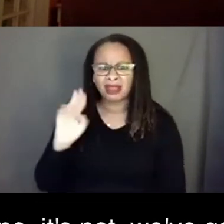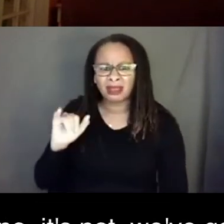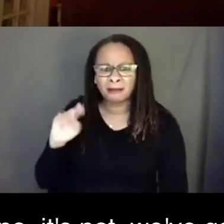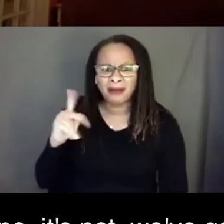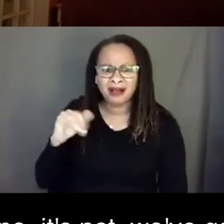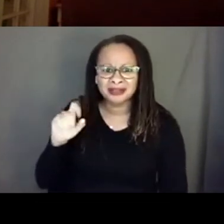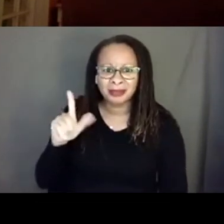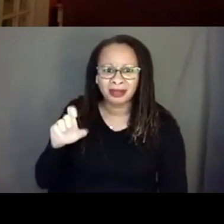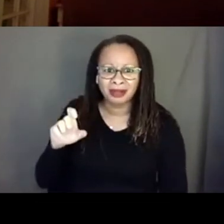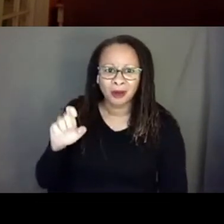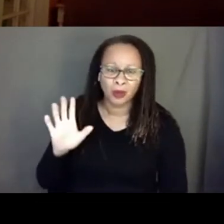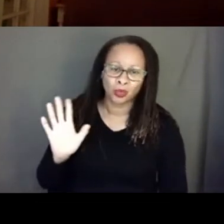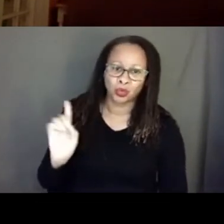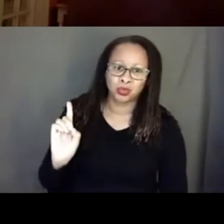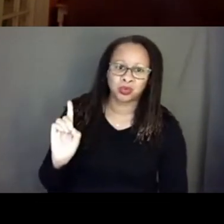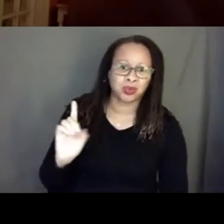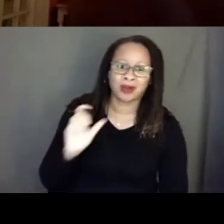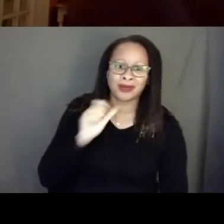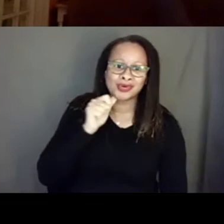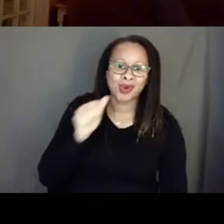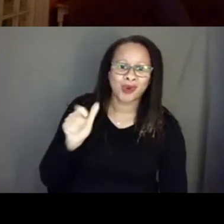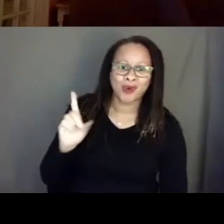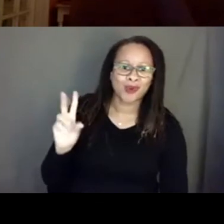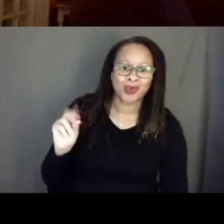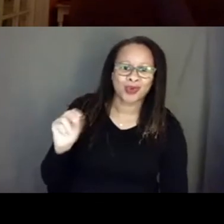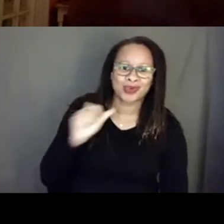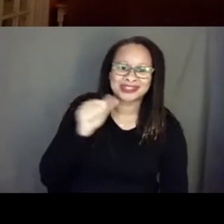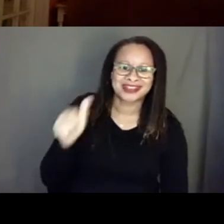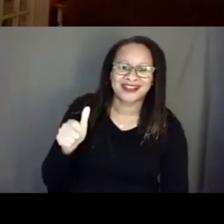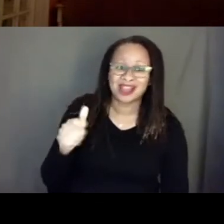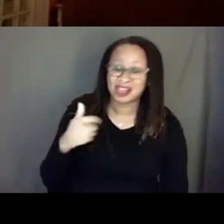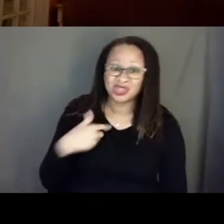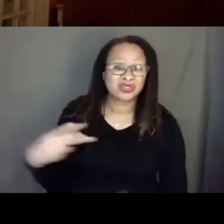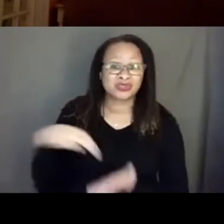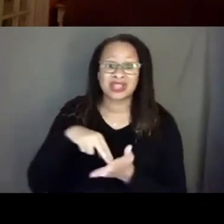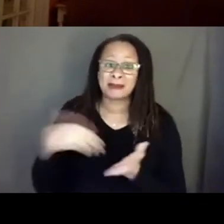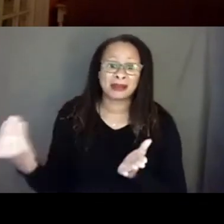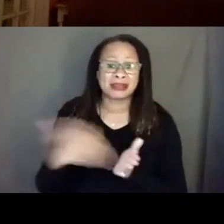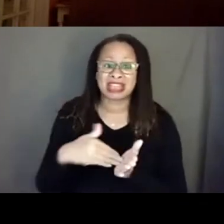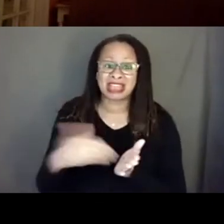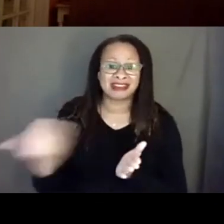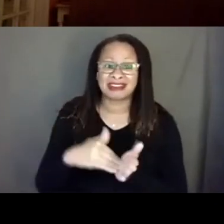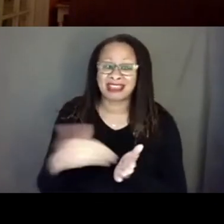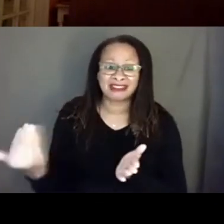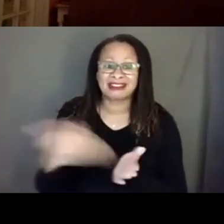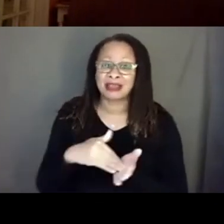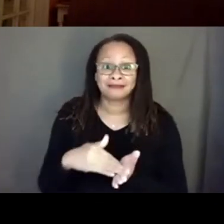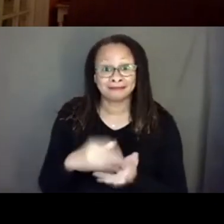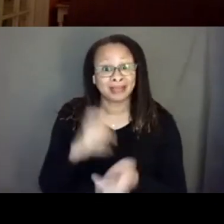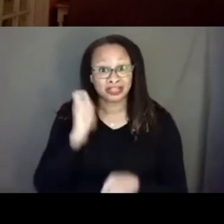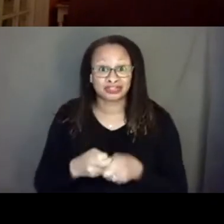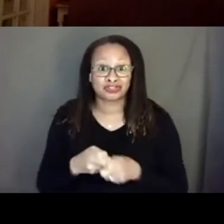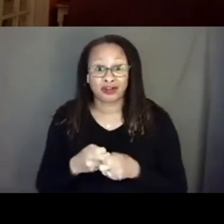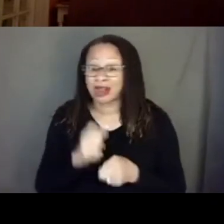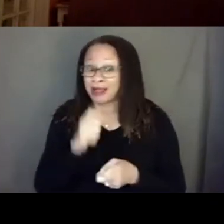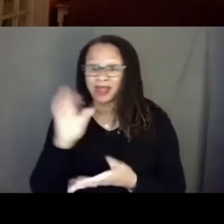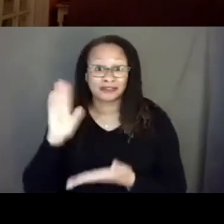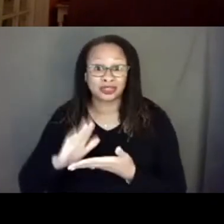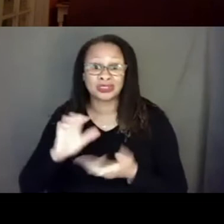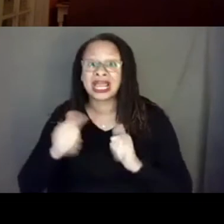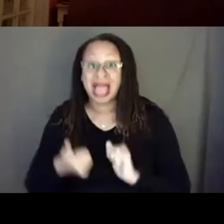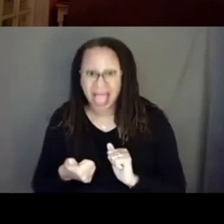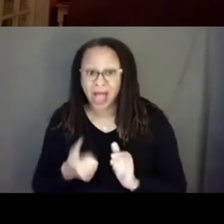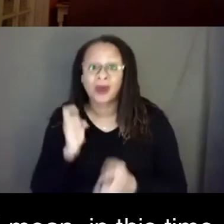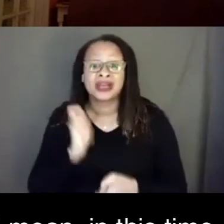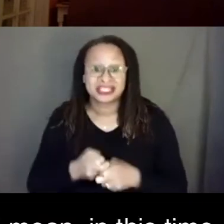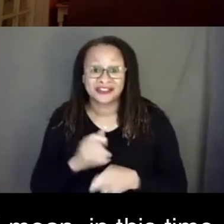like, you know, you have to get up over and over, and it's really hard. I'm not, you know, diminishing how difficult it is. And I think